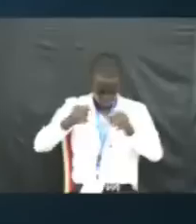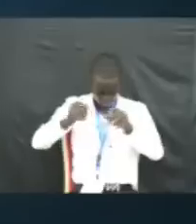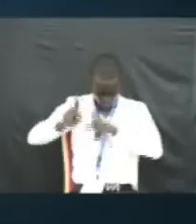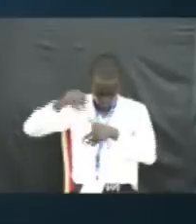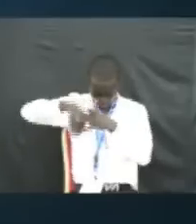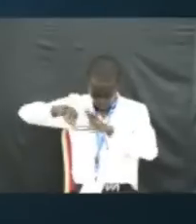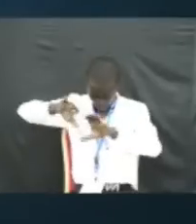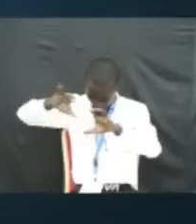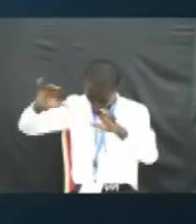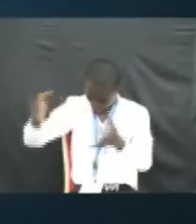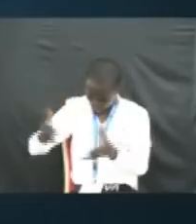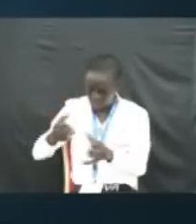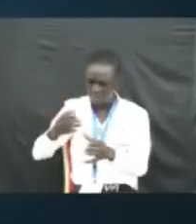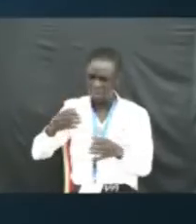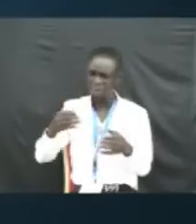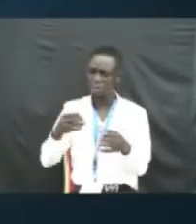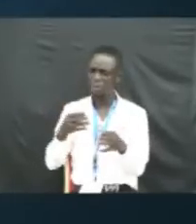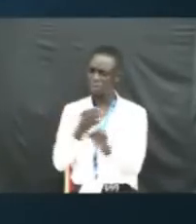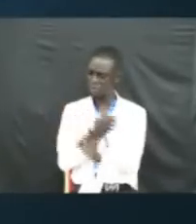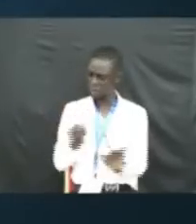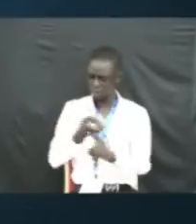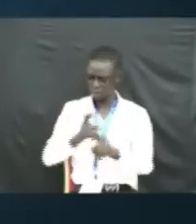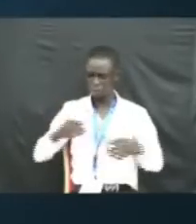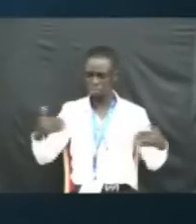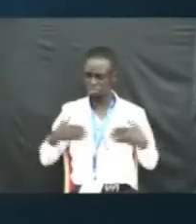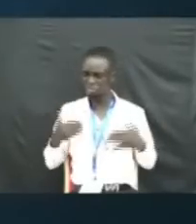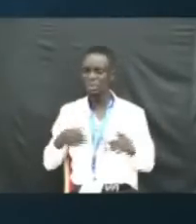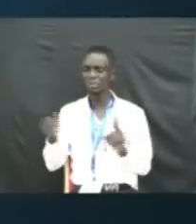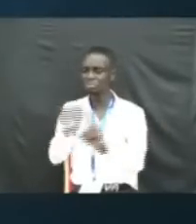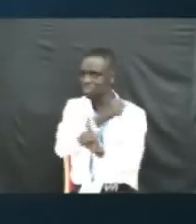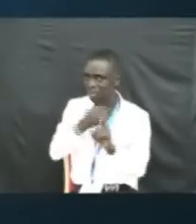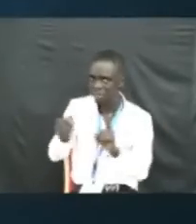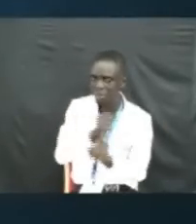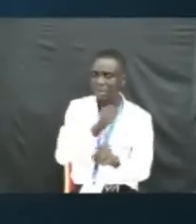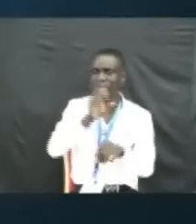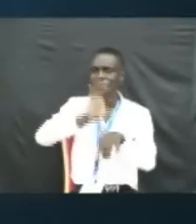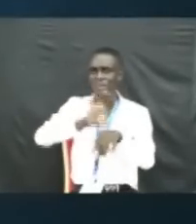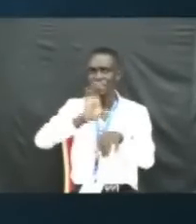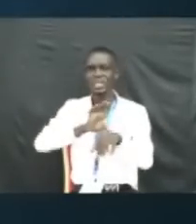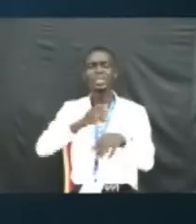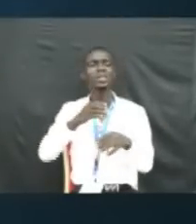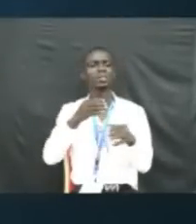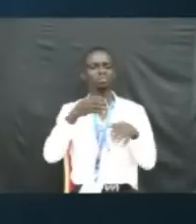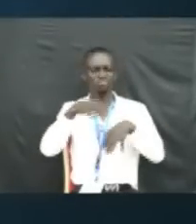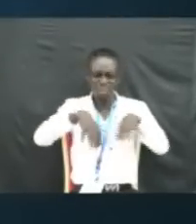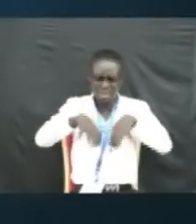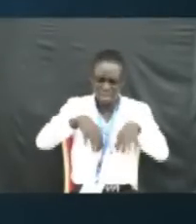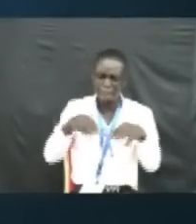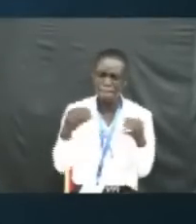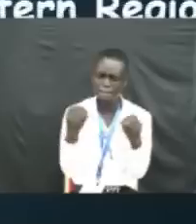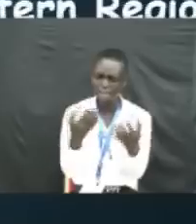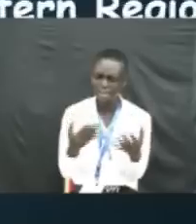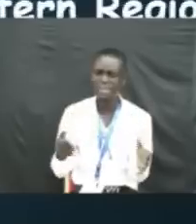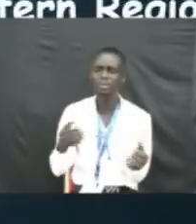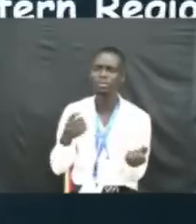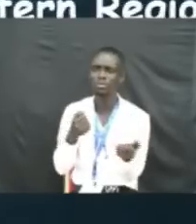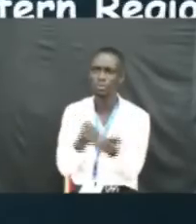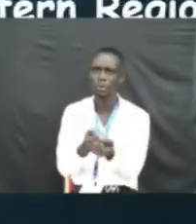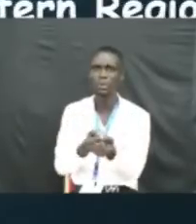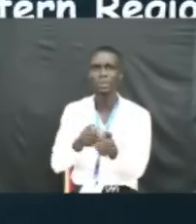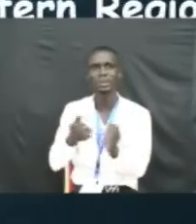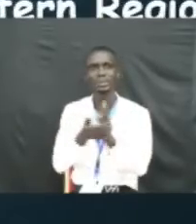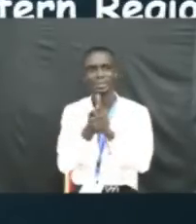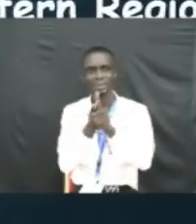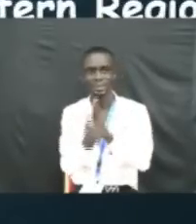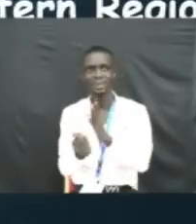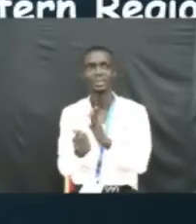Under the vision 2023, the church has embarked on projects such as the construction of skills acquisition information